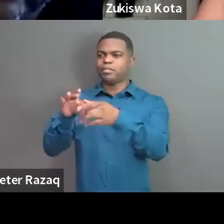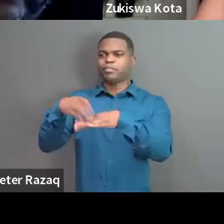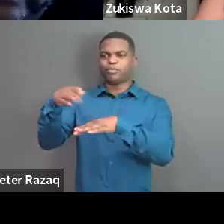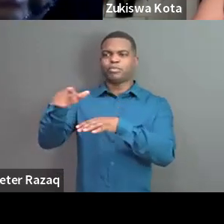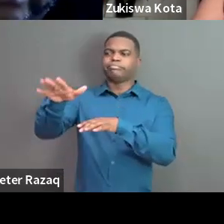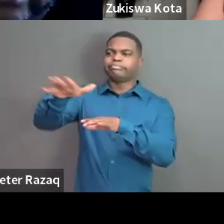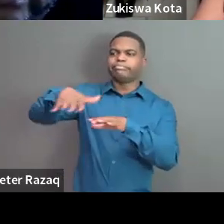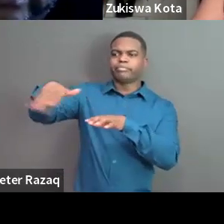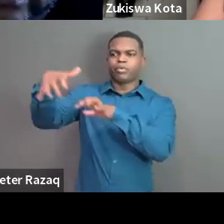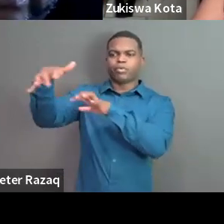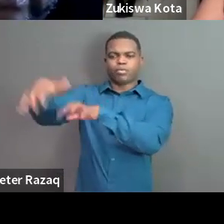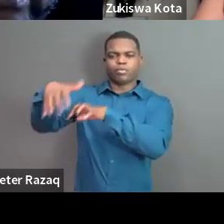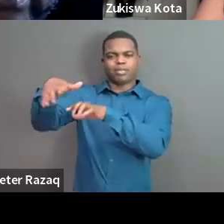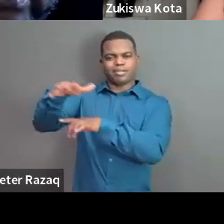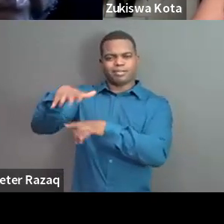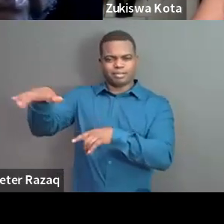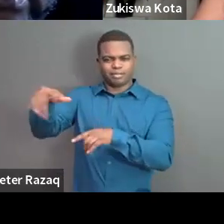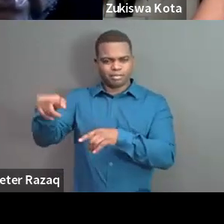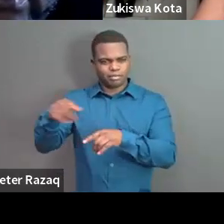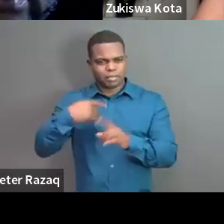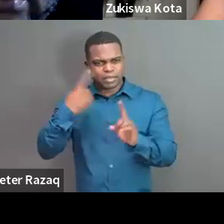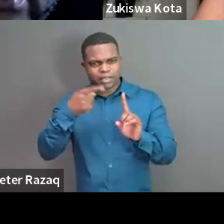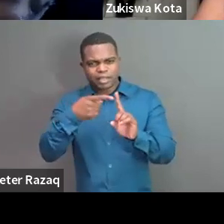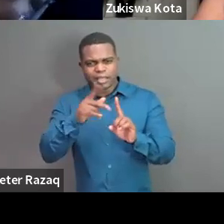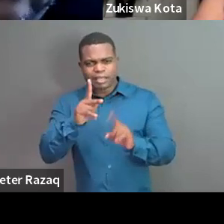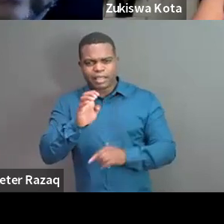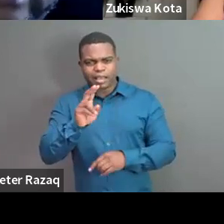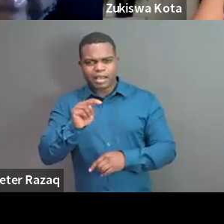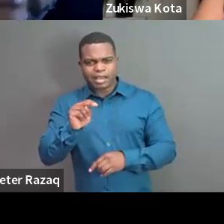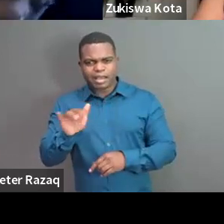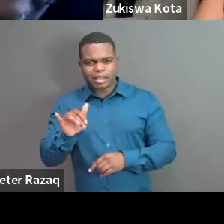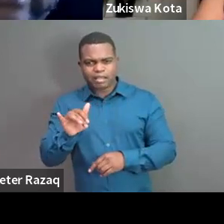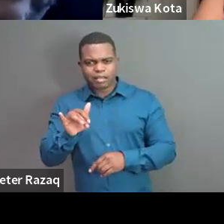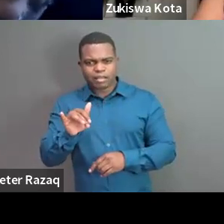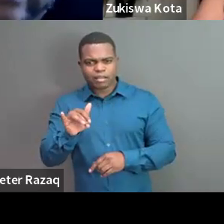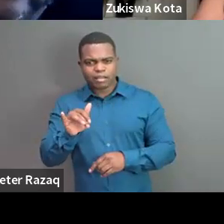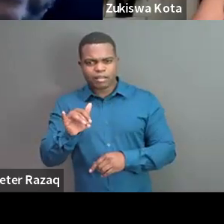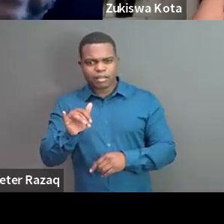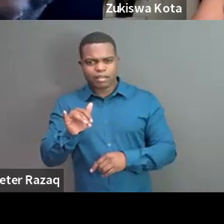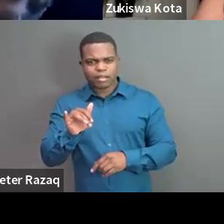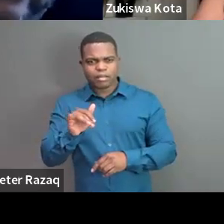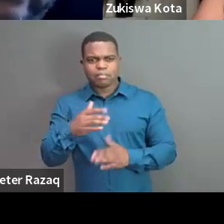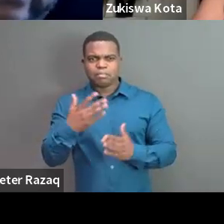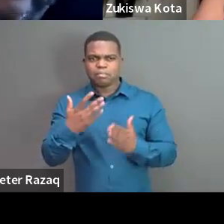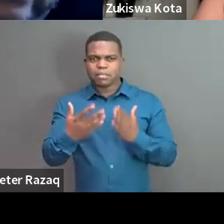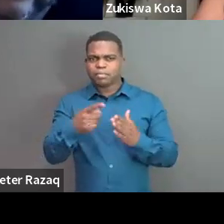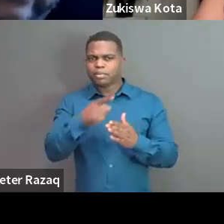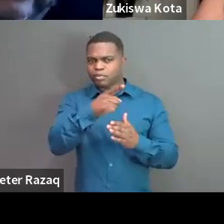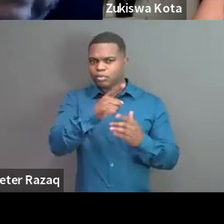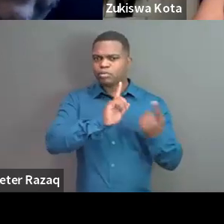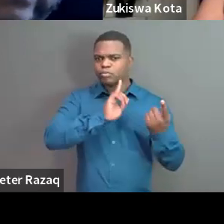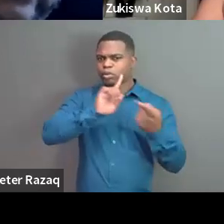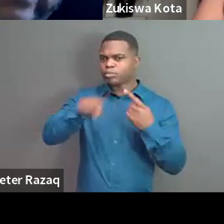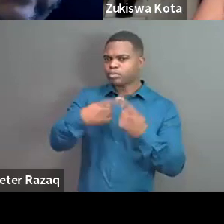Care Nepal, who is asking around high internet costs. And I think that Trisha did speak to this issue as a kind of a persistent or